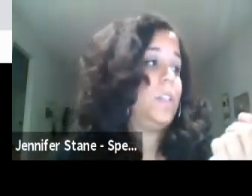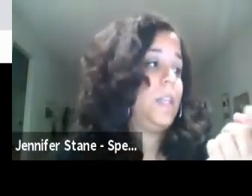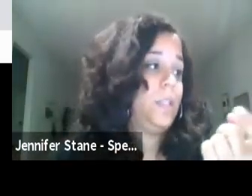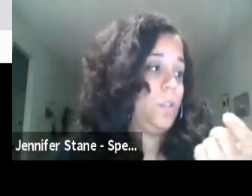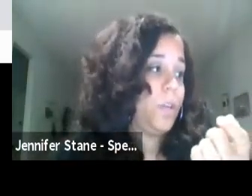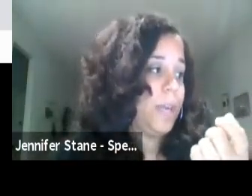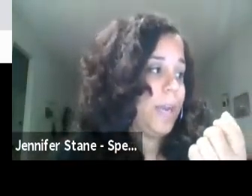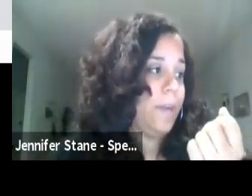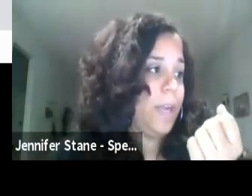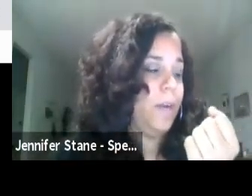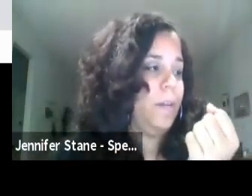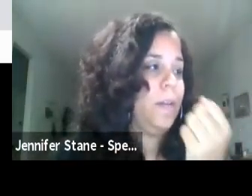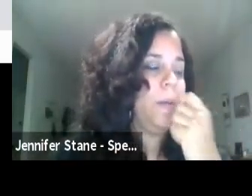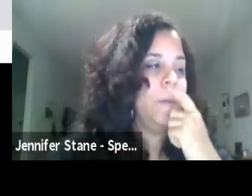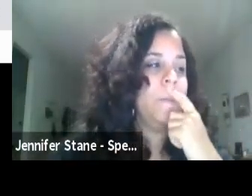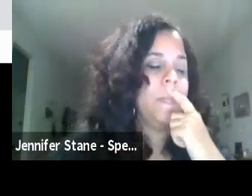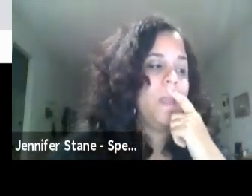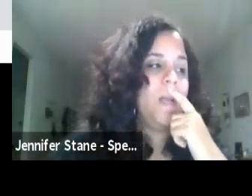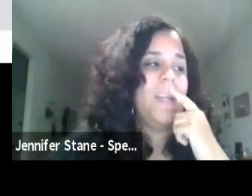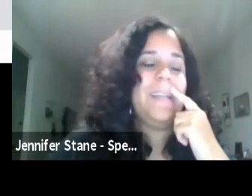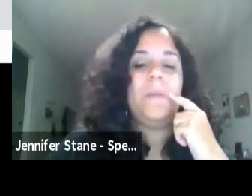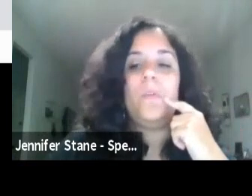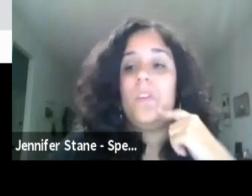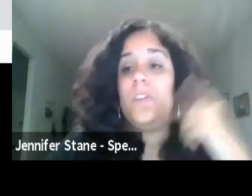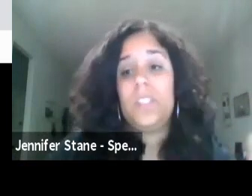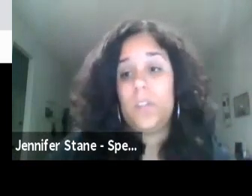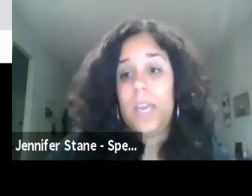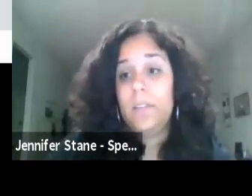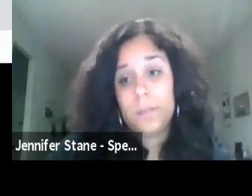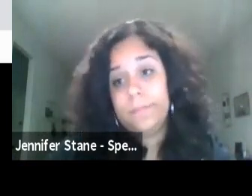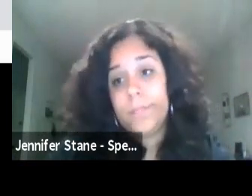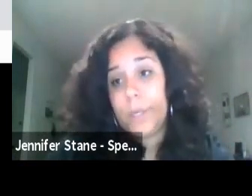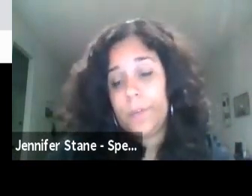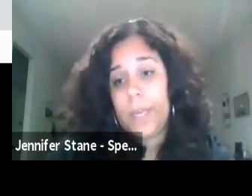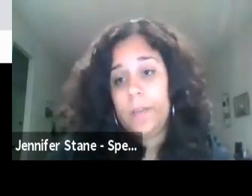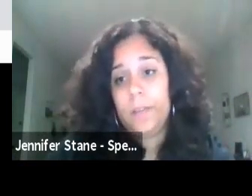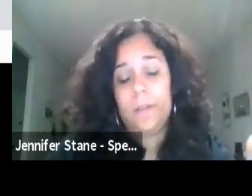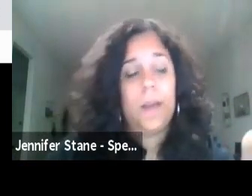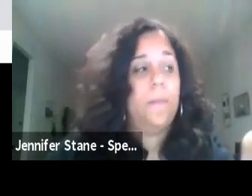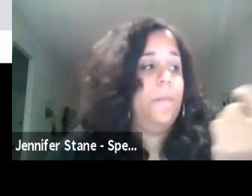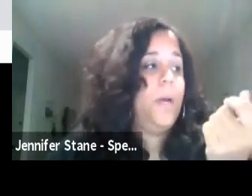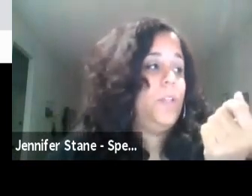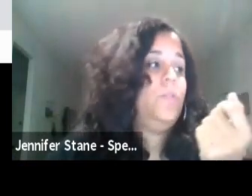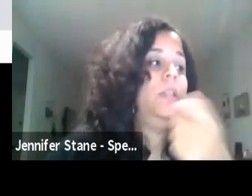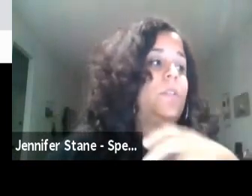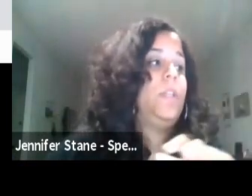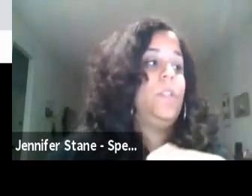that looks like this little green guy right here. A lot of times people, you can use these on kids. They're good for kids, but you can literally use it